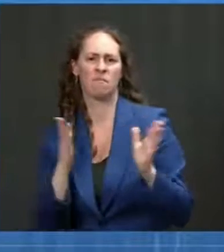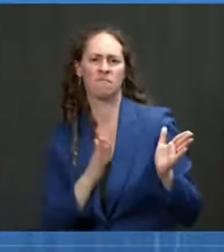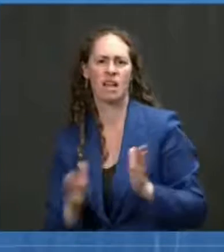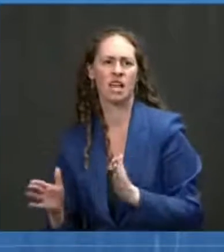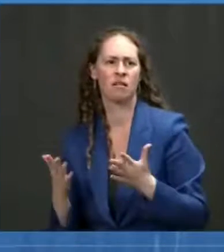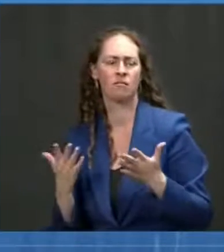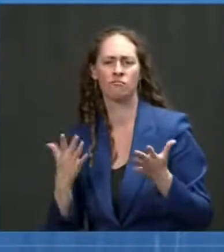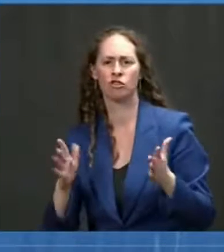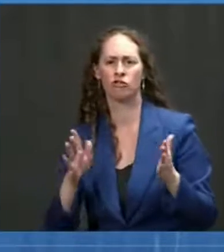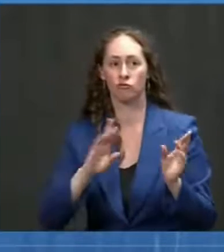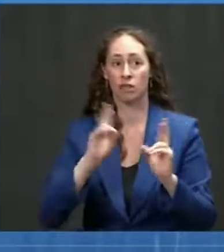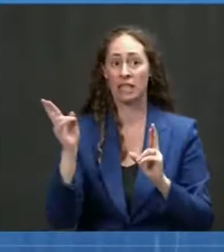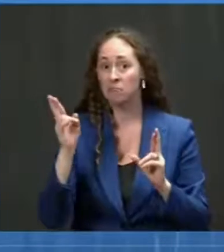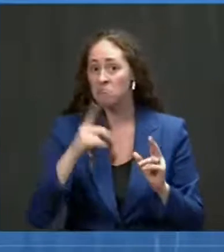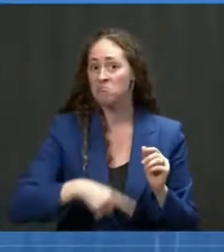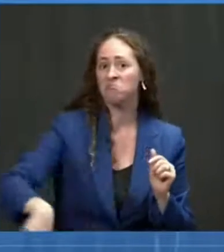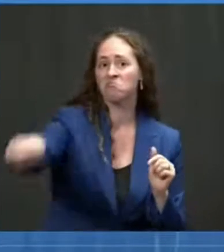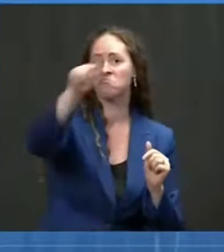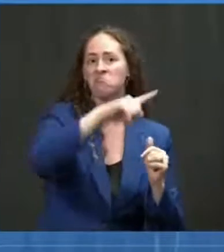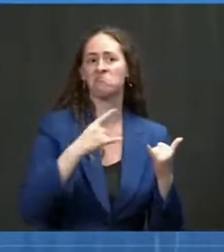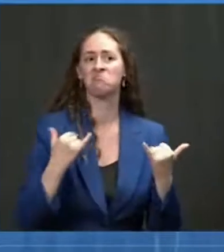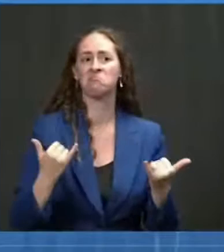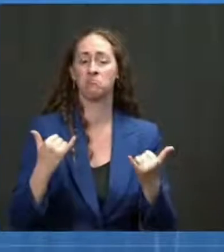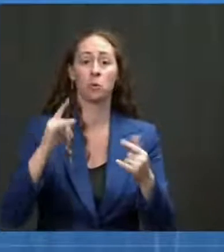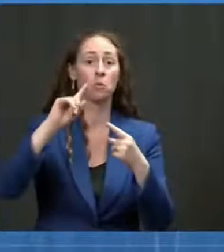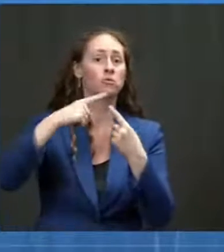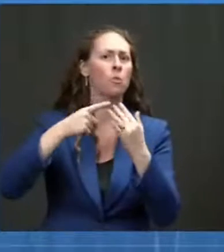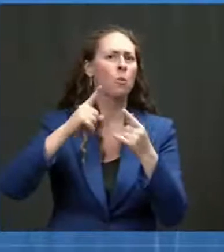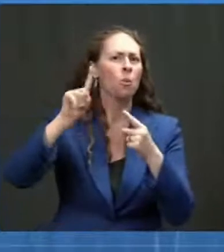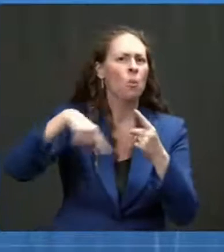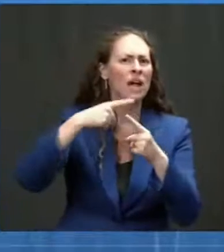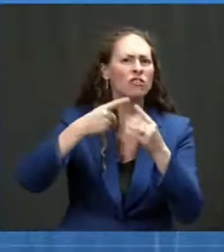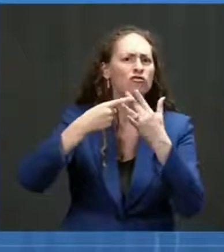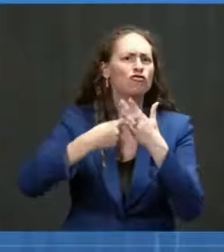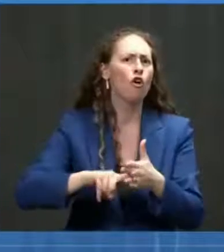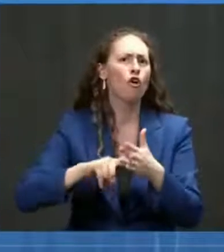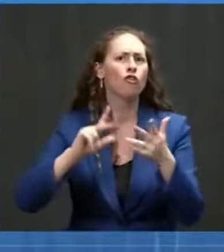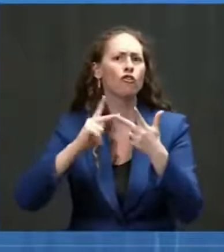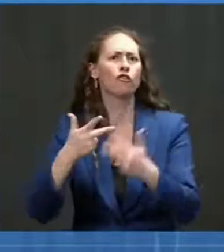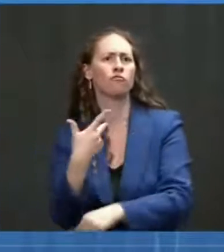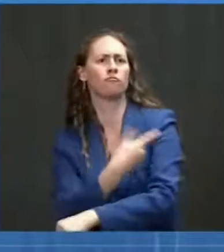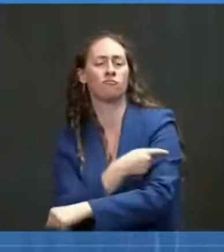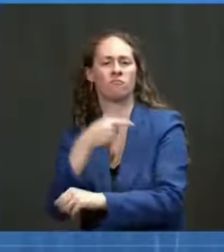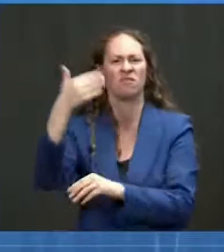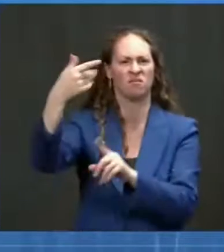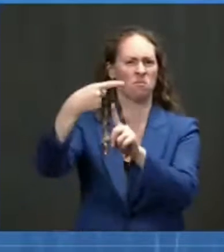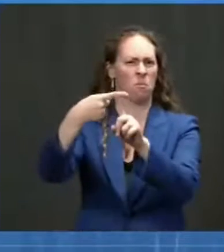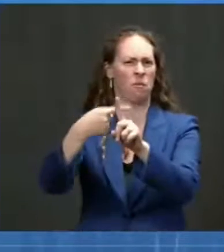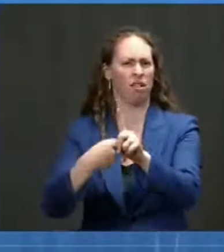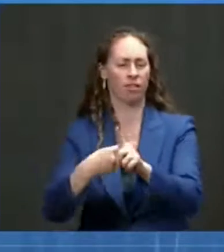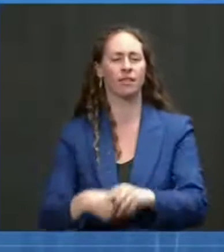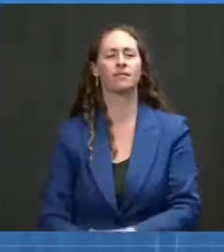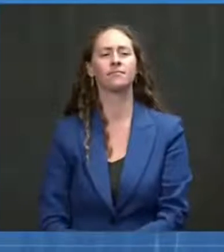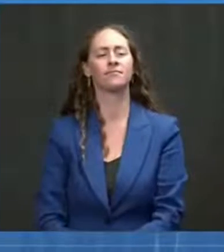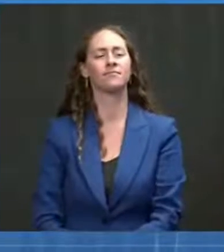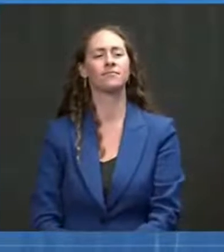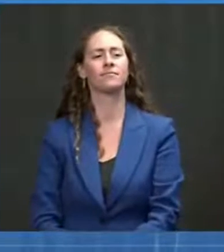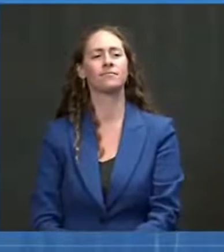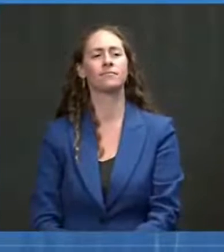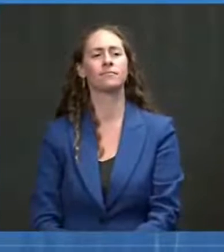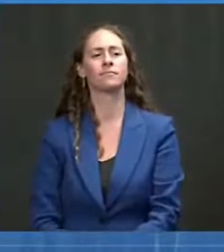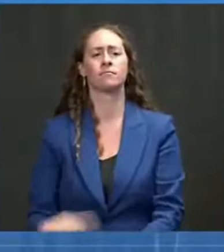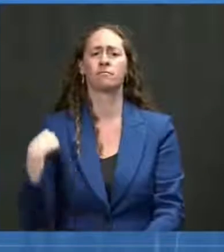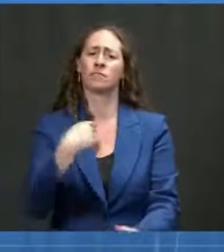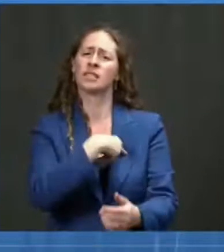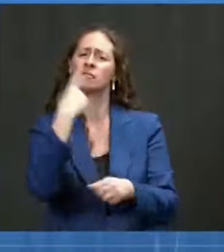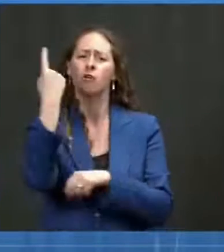booster shots starting next month to maximize vaccine-induced protection. Our plan is to protect the American people